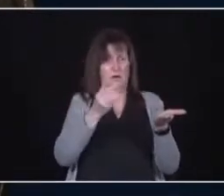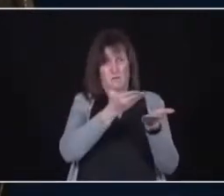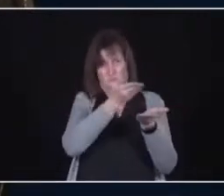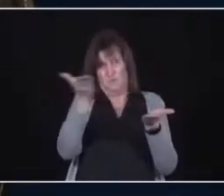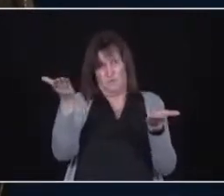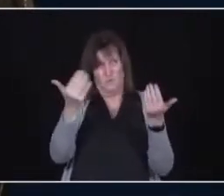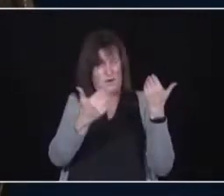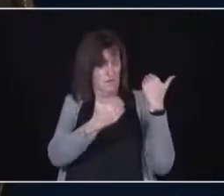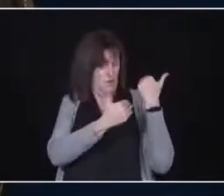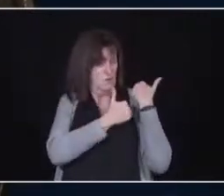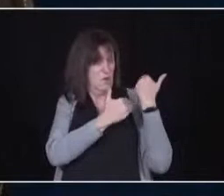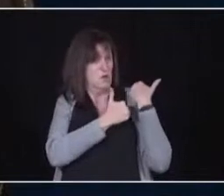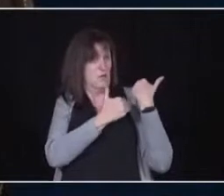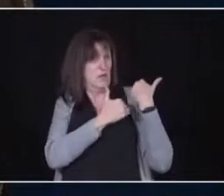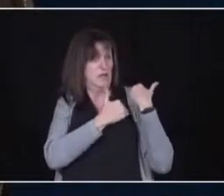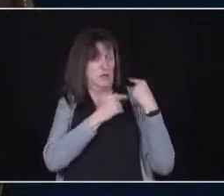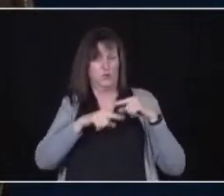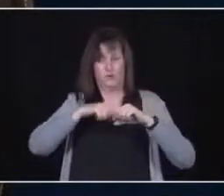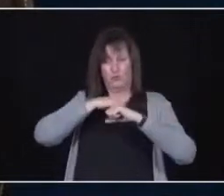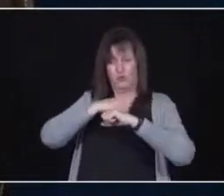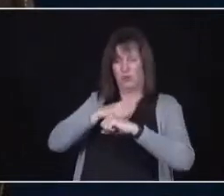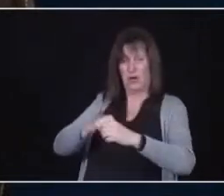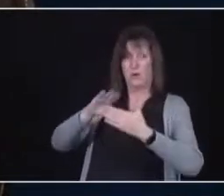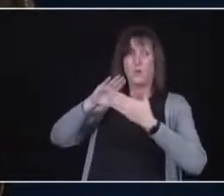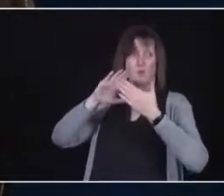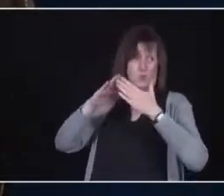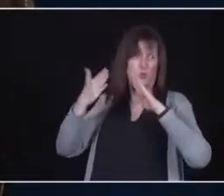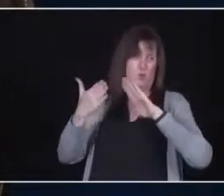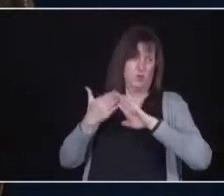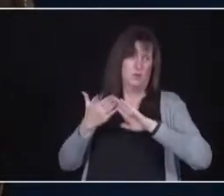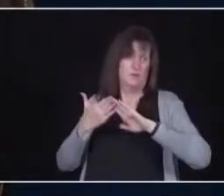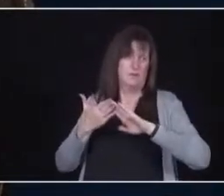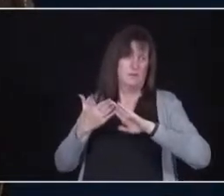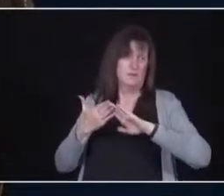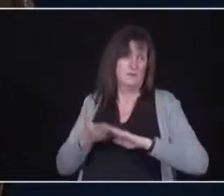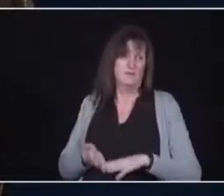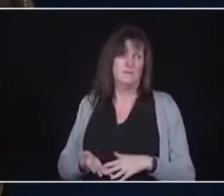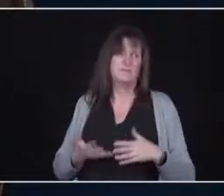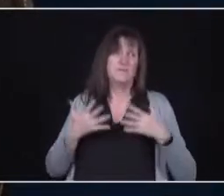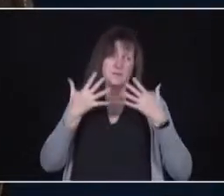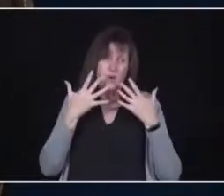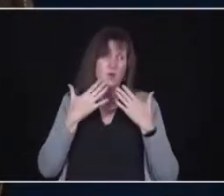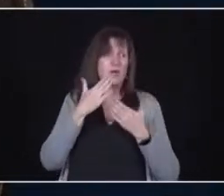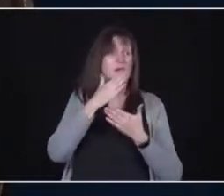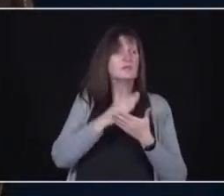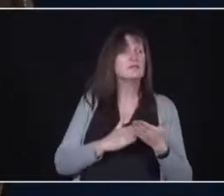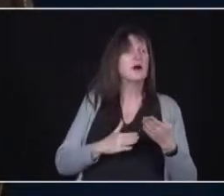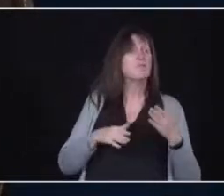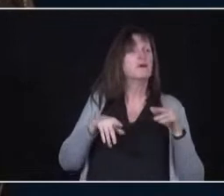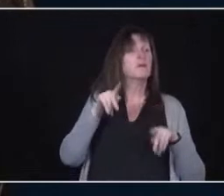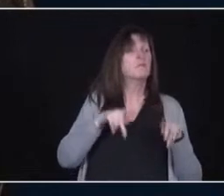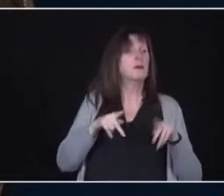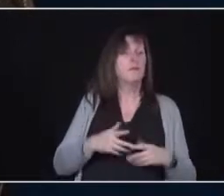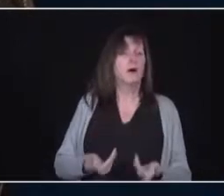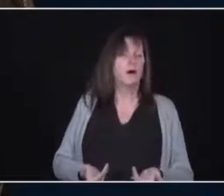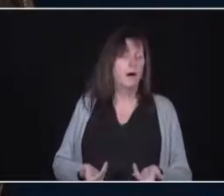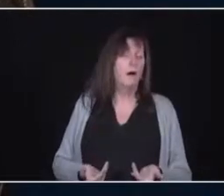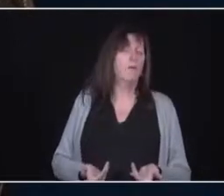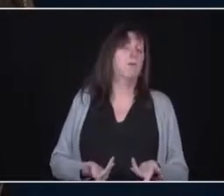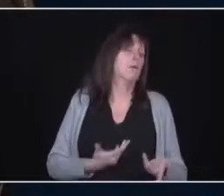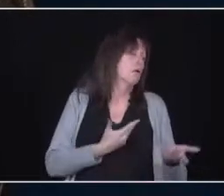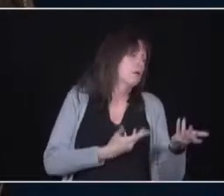communities. Unfortunately, some people continue to attend gatherings and leave their homes